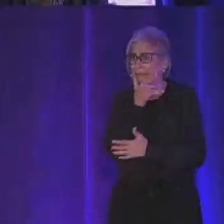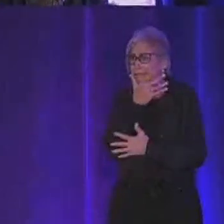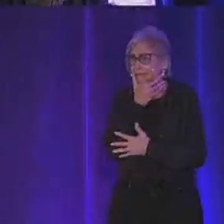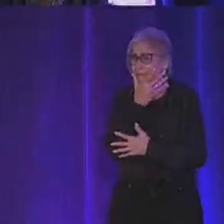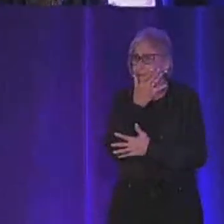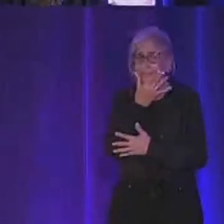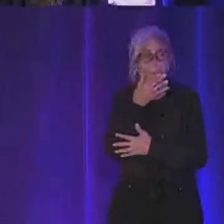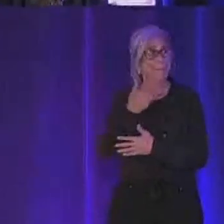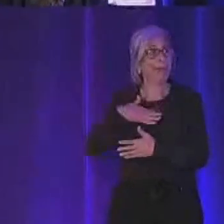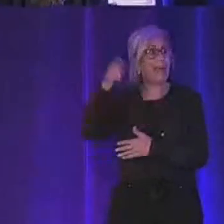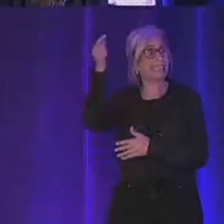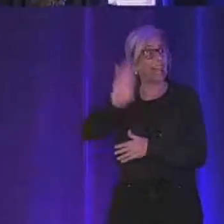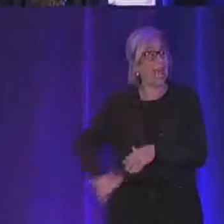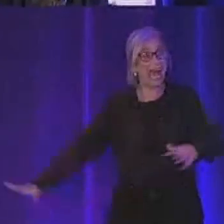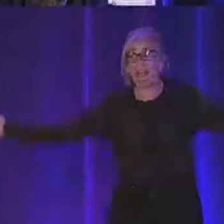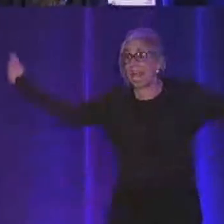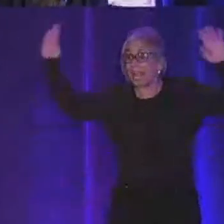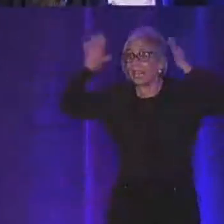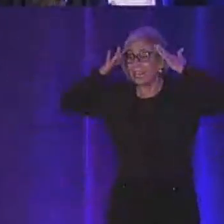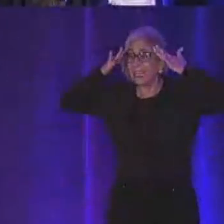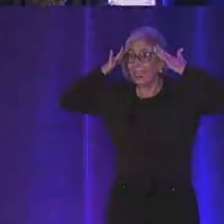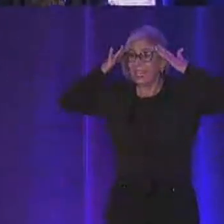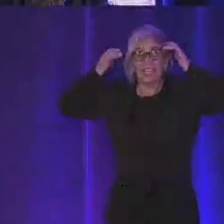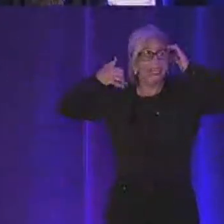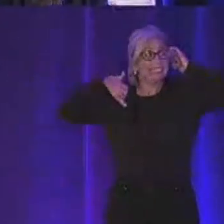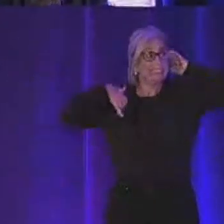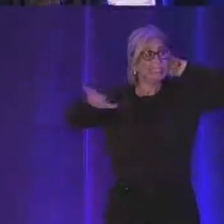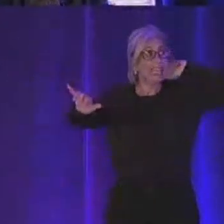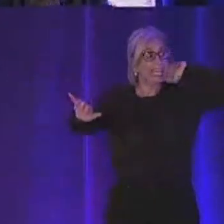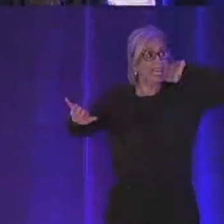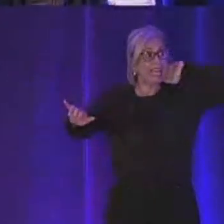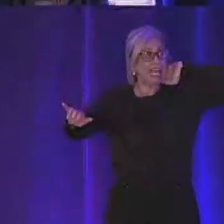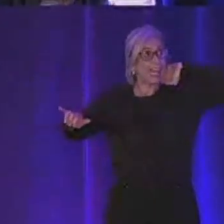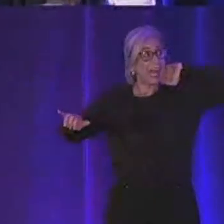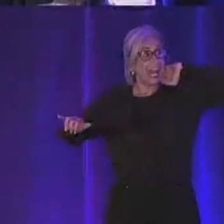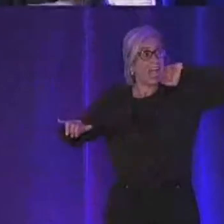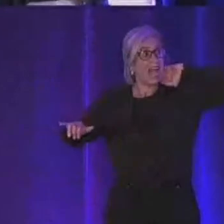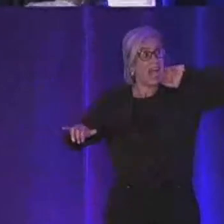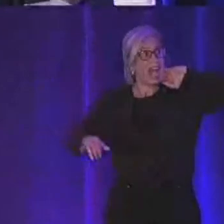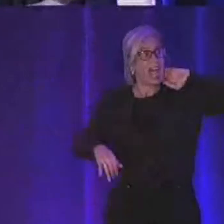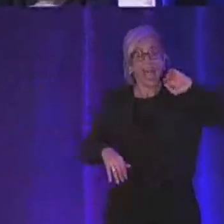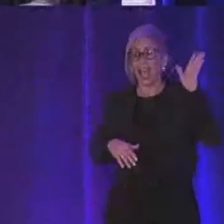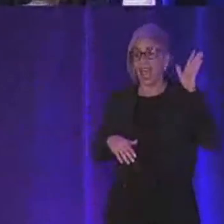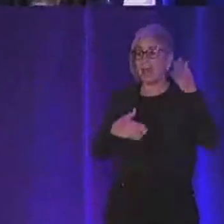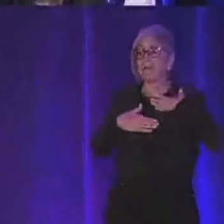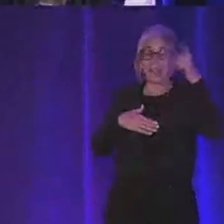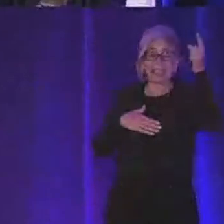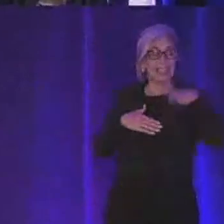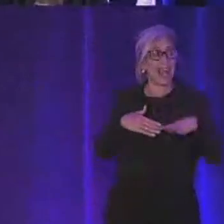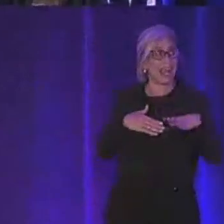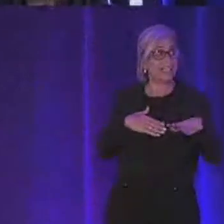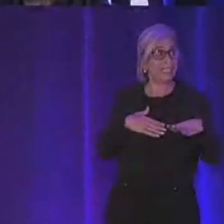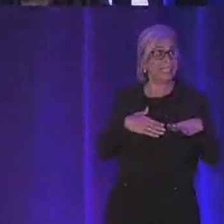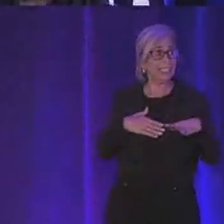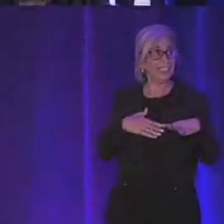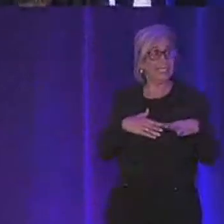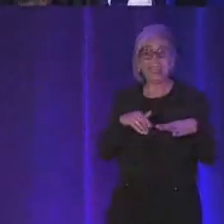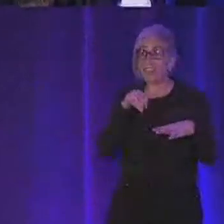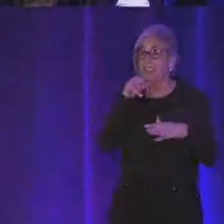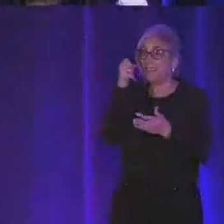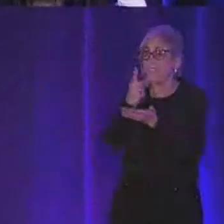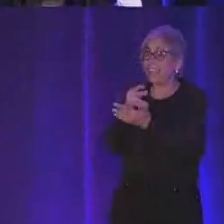Oh my goodness! And it's still someone typed haha. This isn't valid